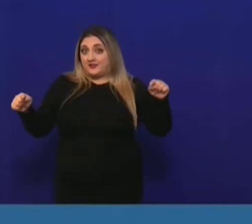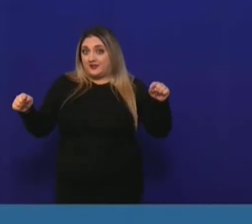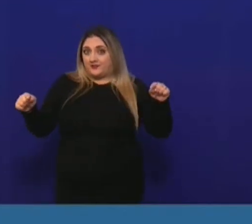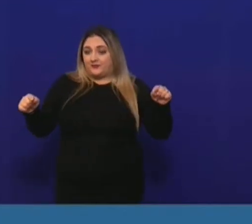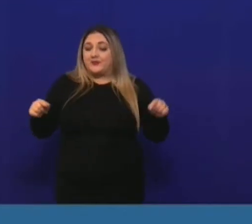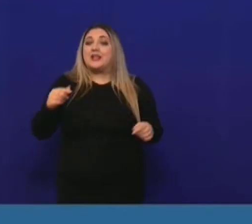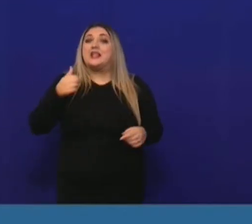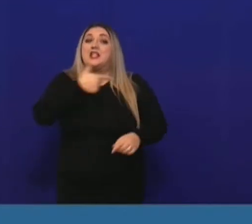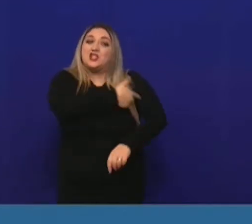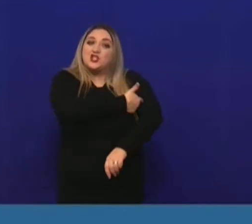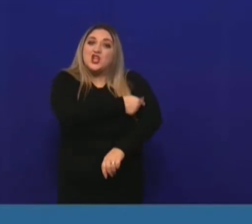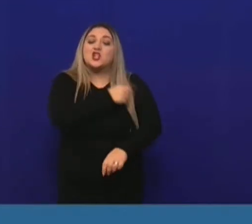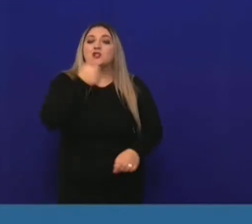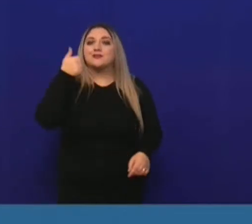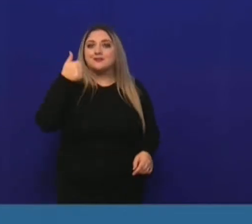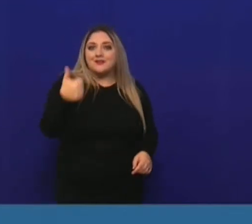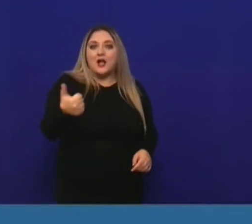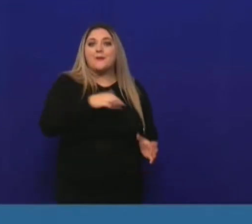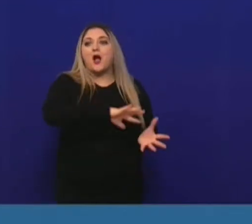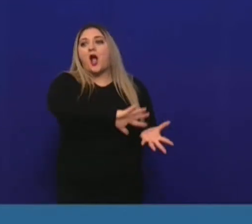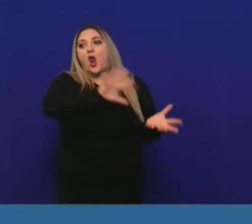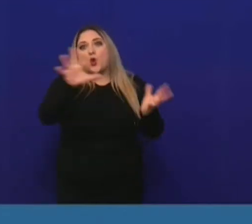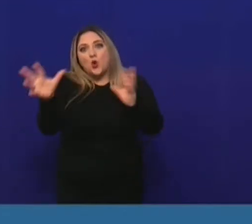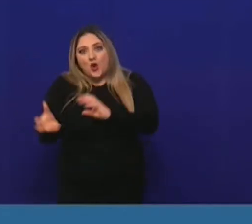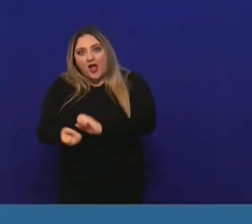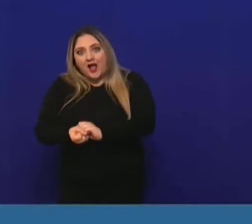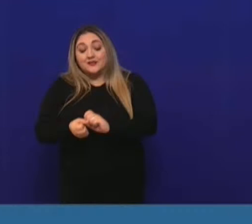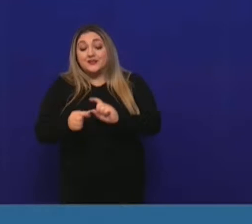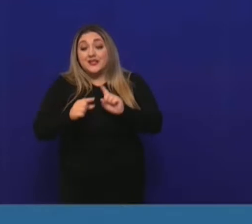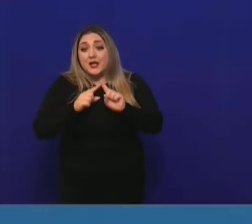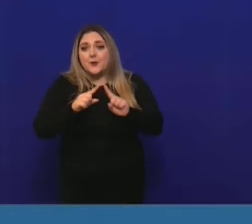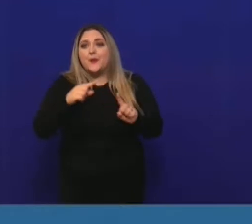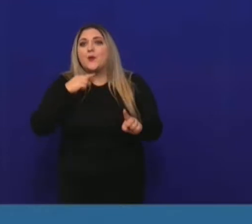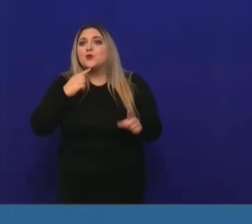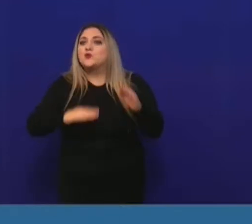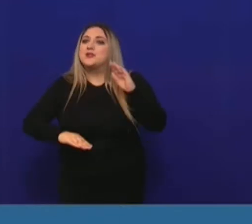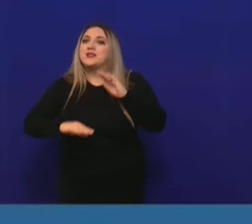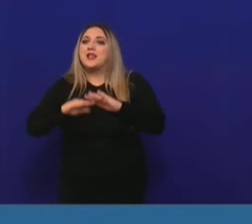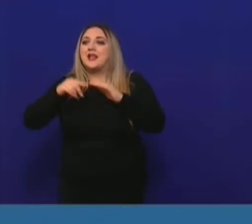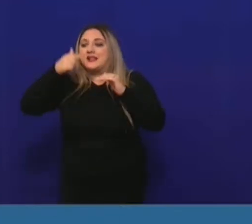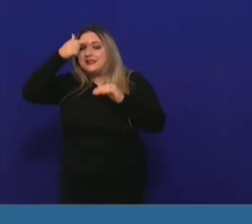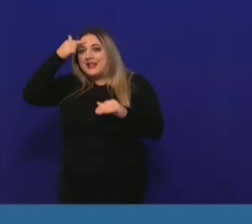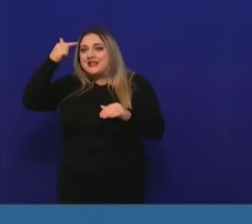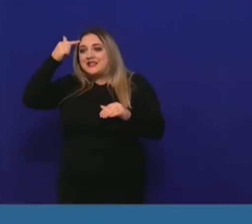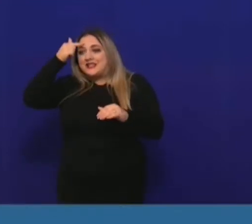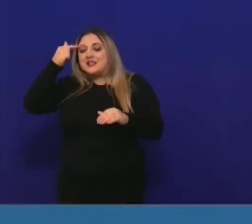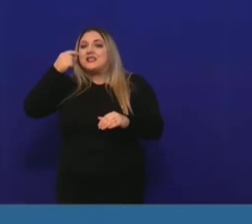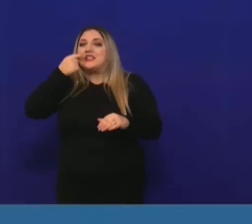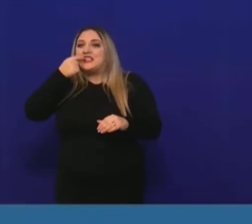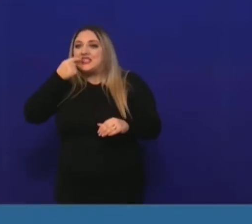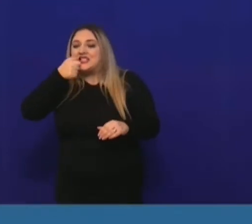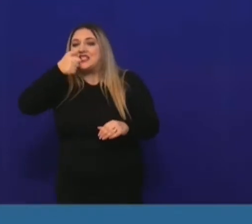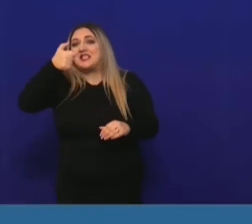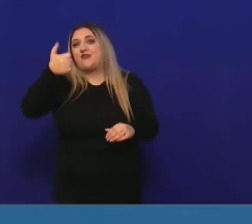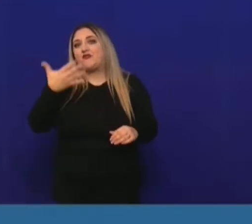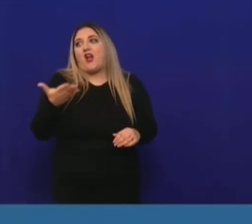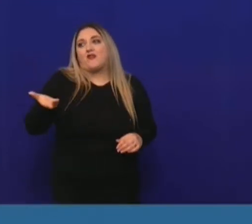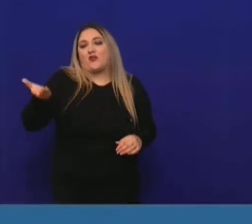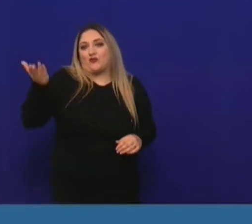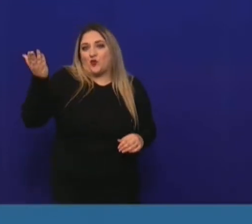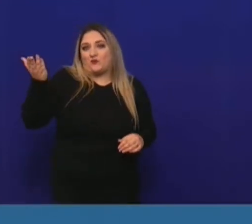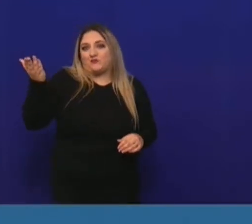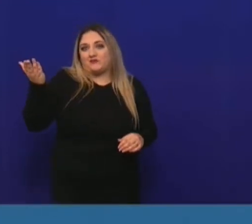għaliex sa issa m'hemmx biżejjed clinical trials ta' ammonti sostanzjali biżejjed fuq anzjani l fuq minn 65